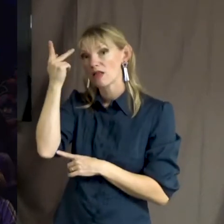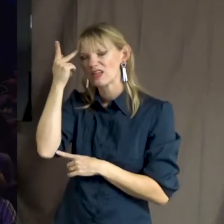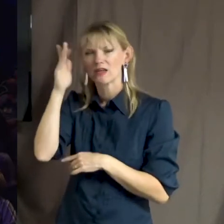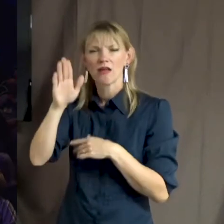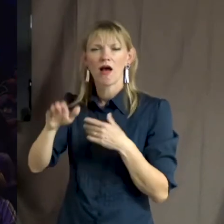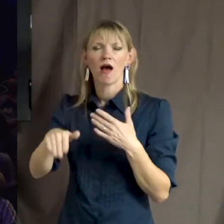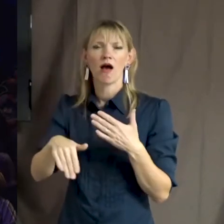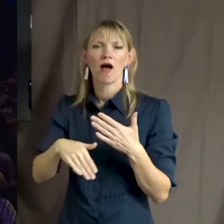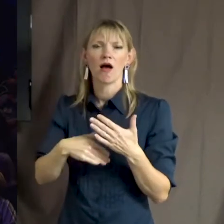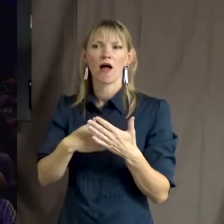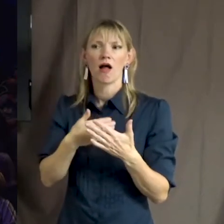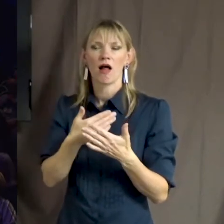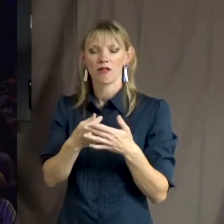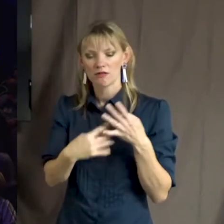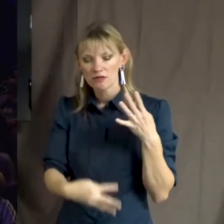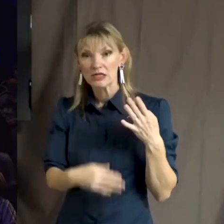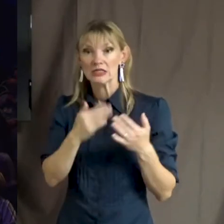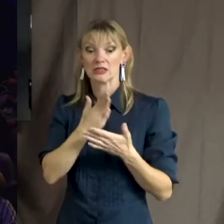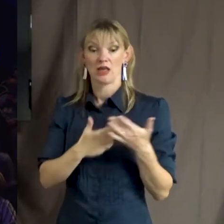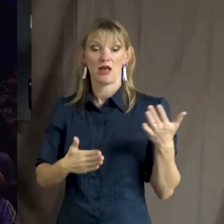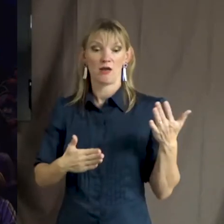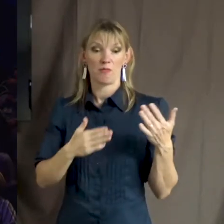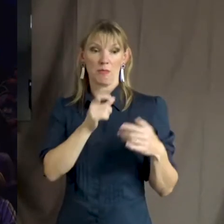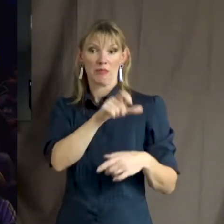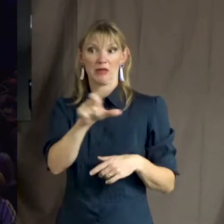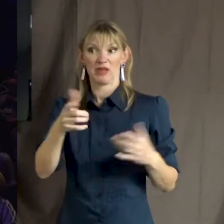it. That for some of these statements, for some people in